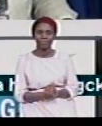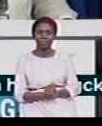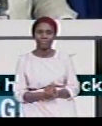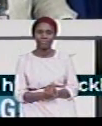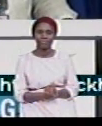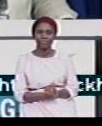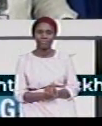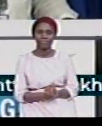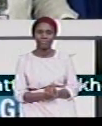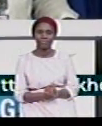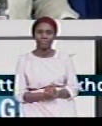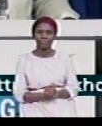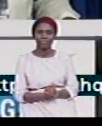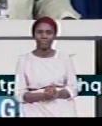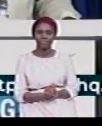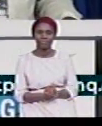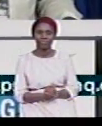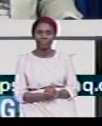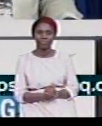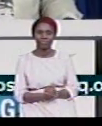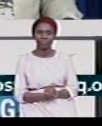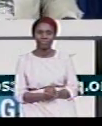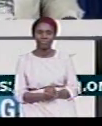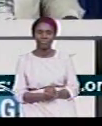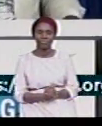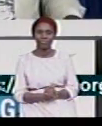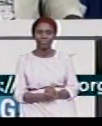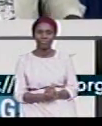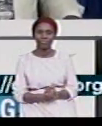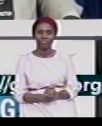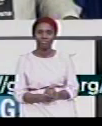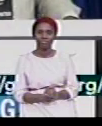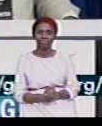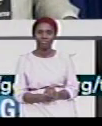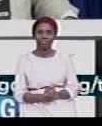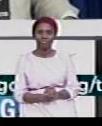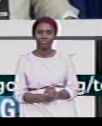The orchestra, you can give us a song.